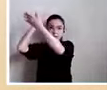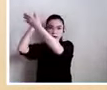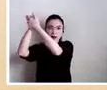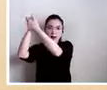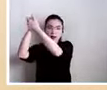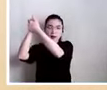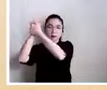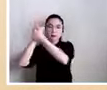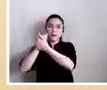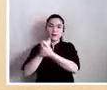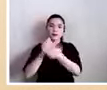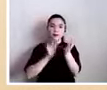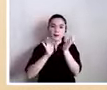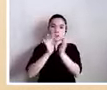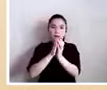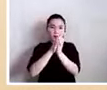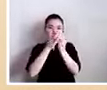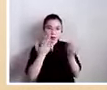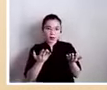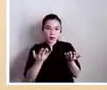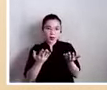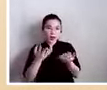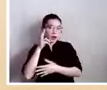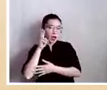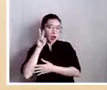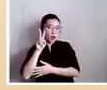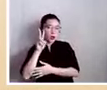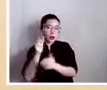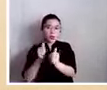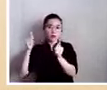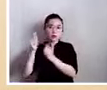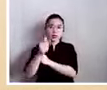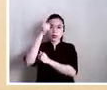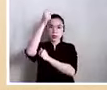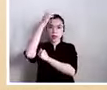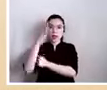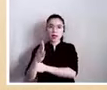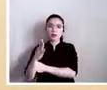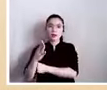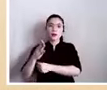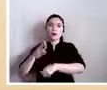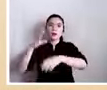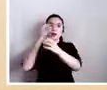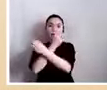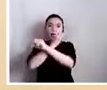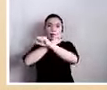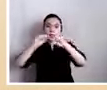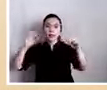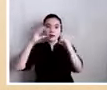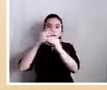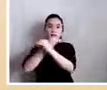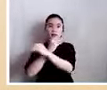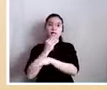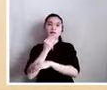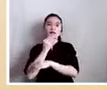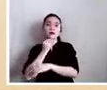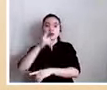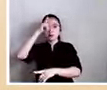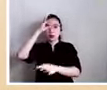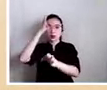Scripture, which saw in advance that God would justify the Gentiles by faith, foretold the good news